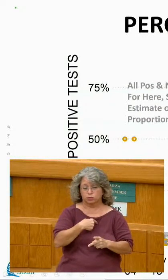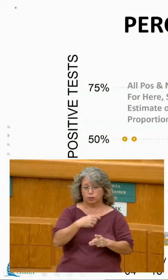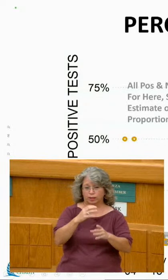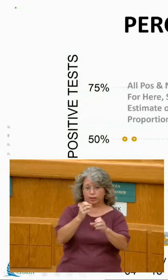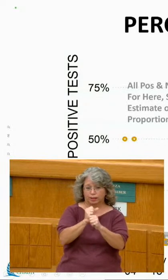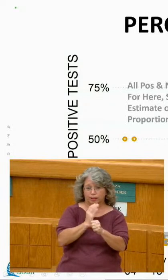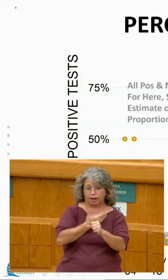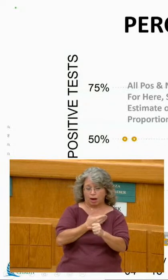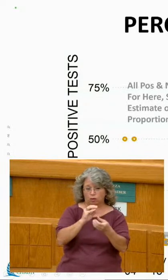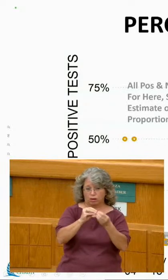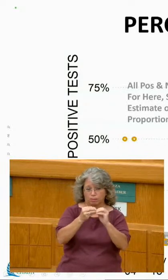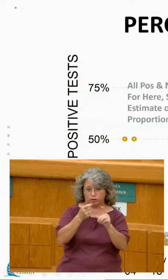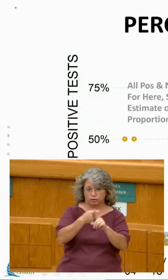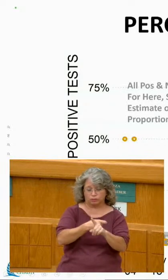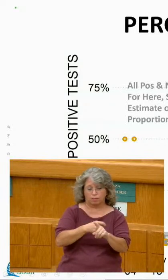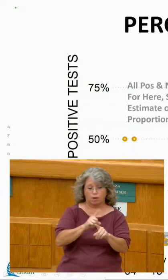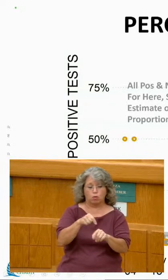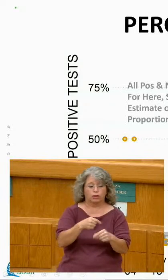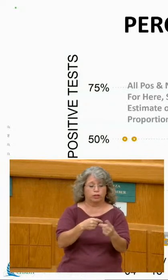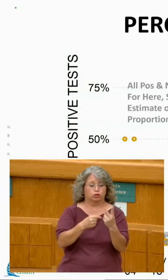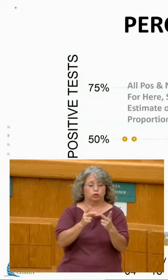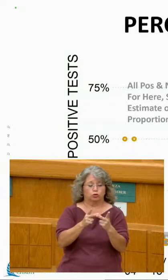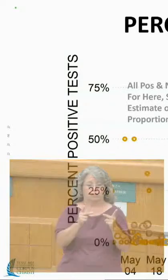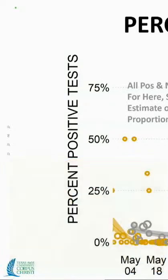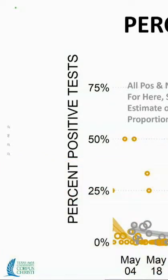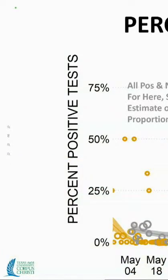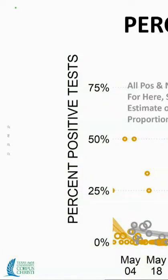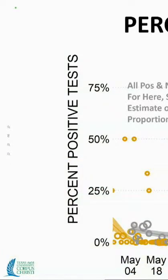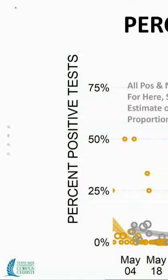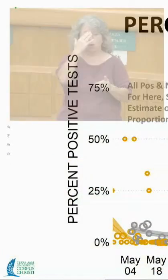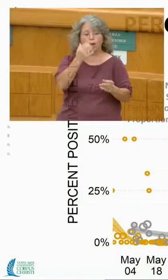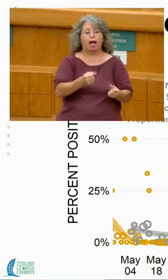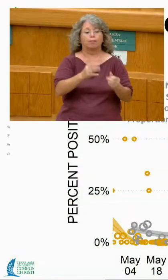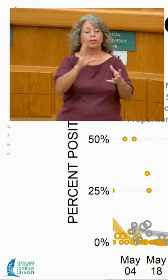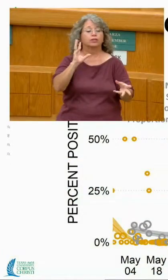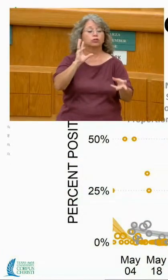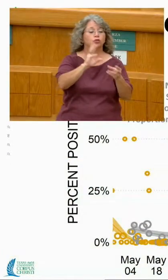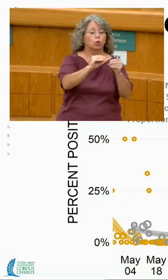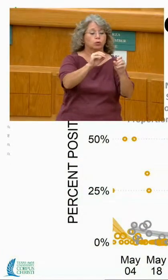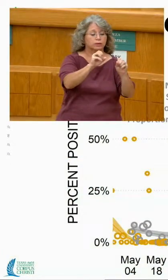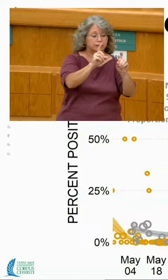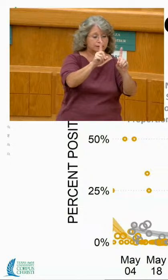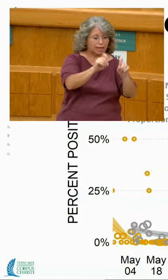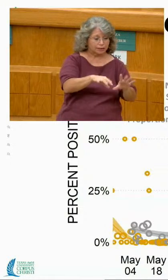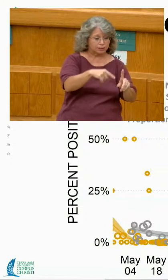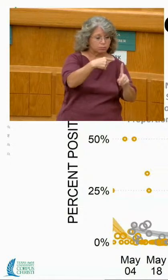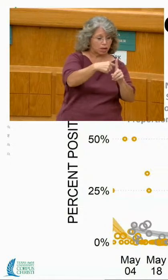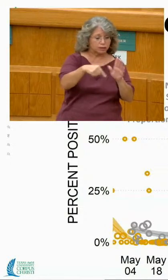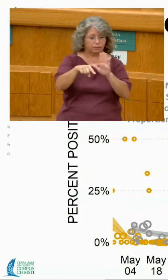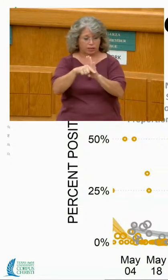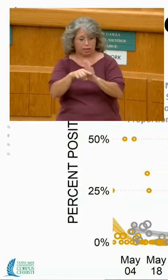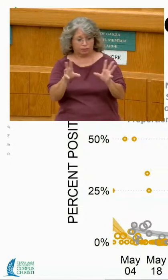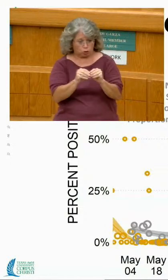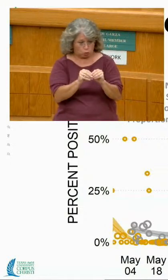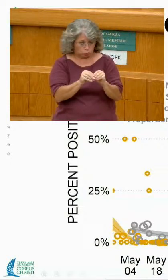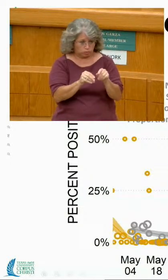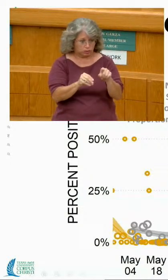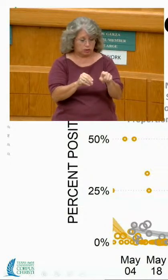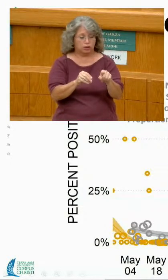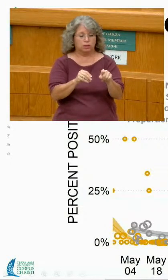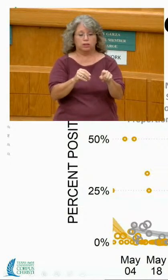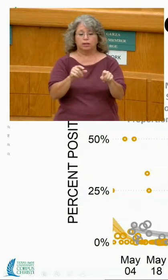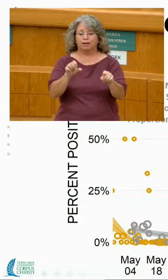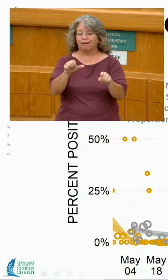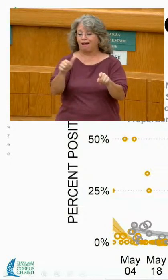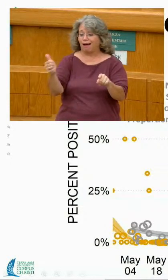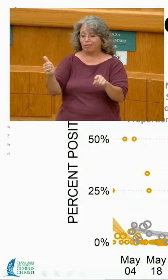we know how many people tested negative as well as how many people tested positive. We know how many people tested positive for all the